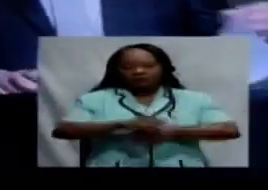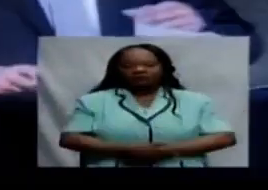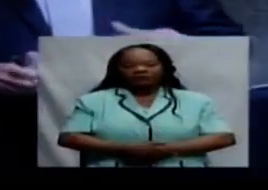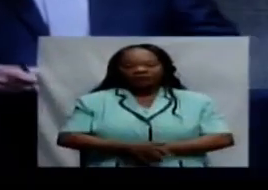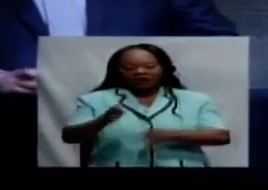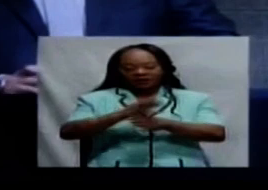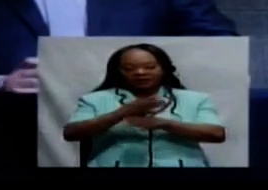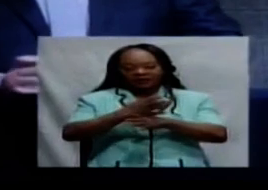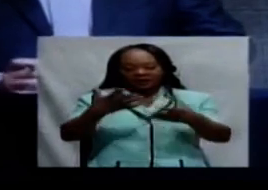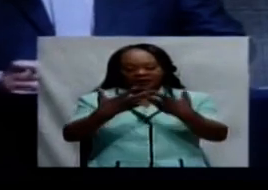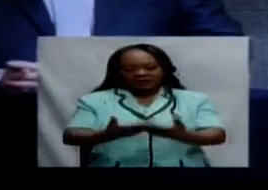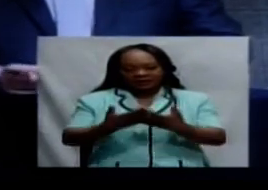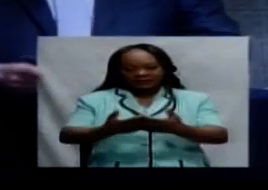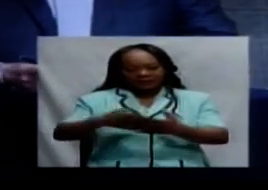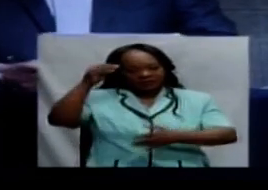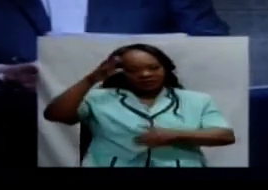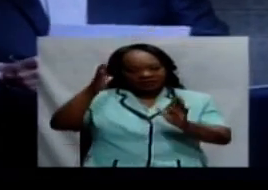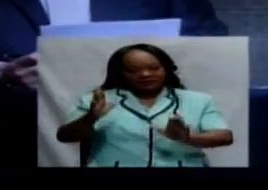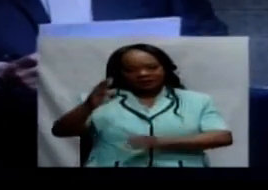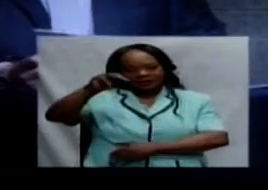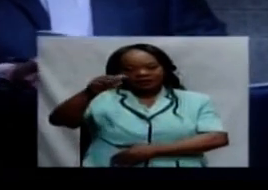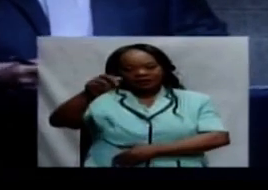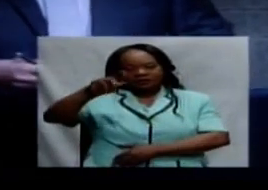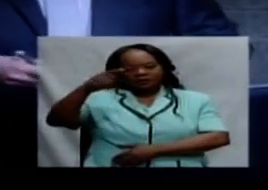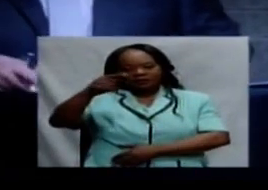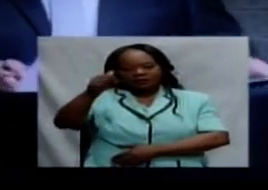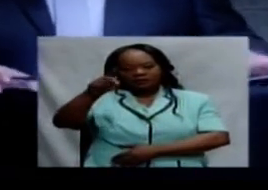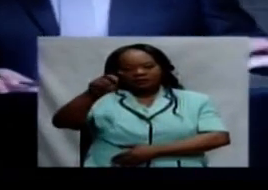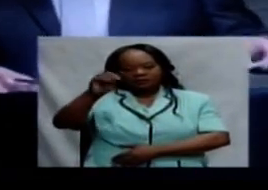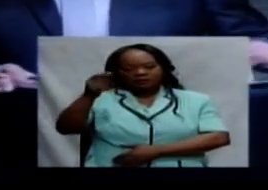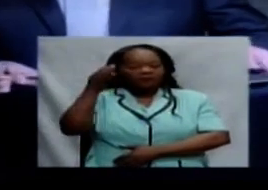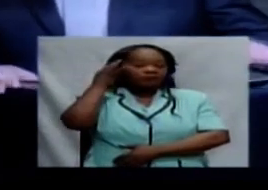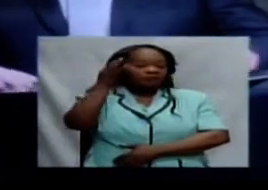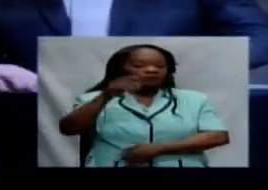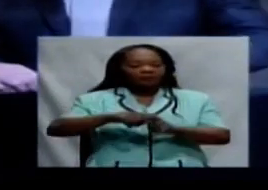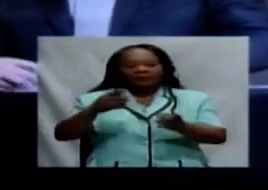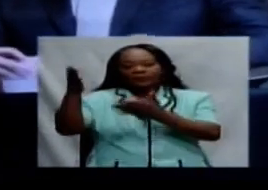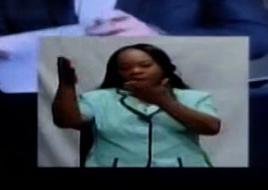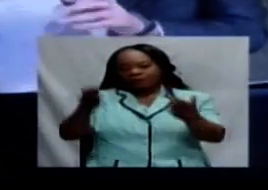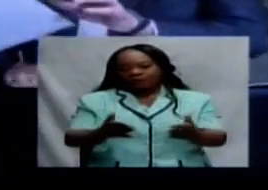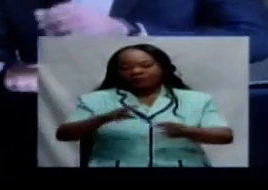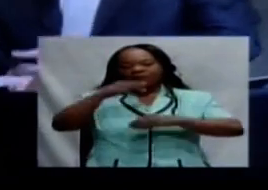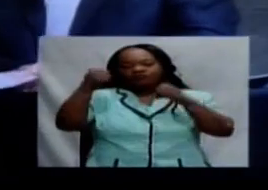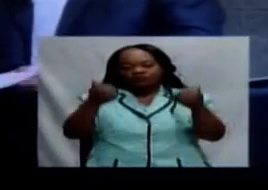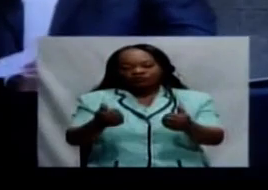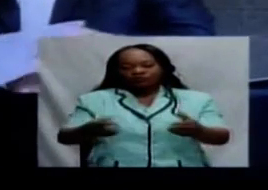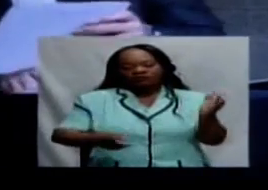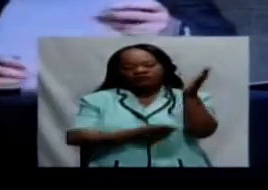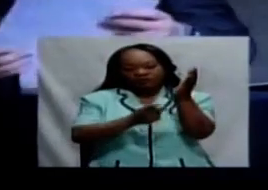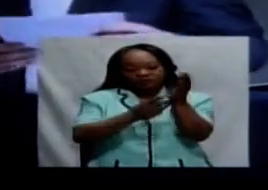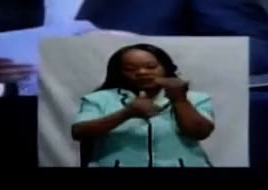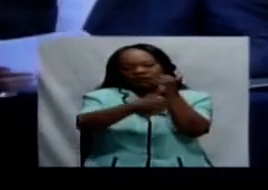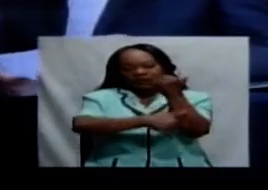Industry, Margaret Mwanakatwe, says her ministry is focused on bringing meaningful development into the